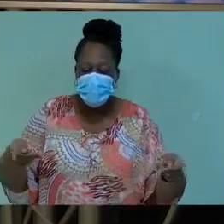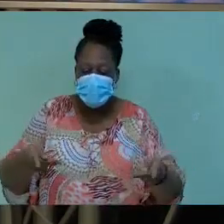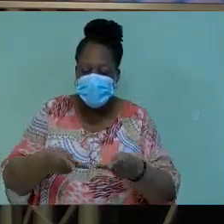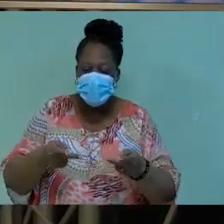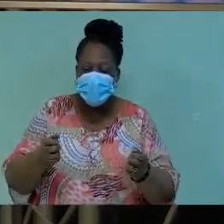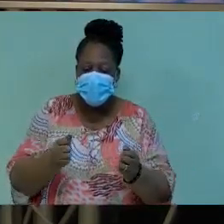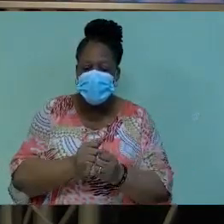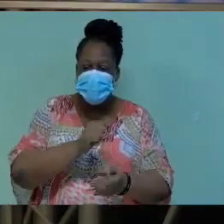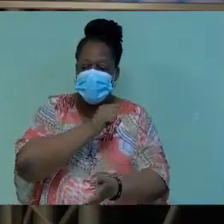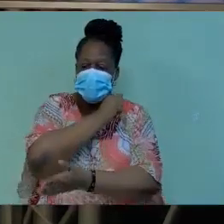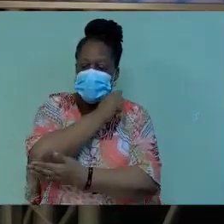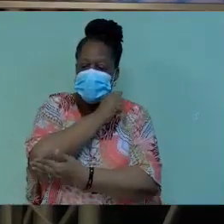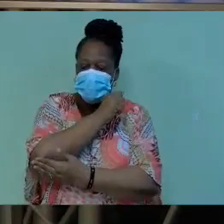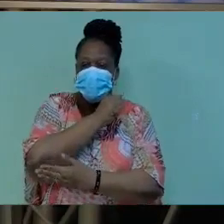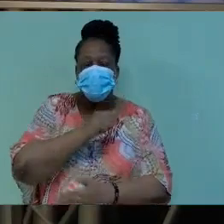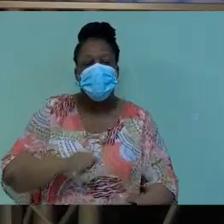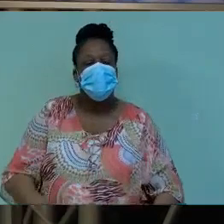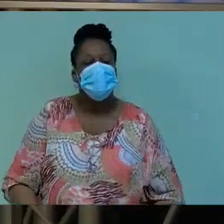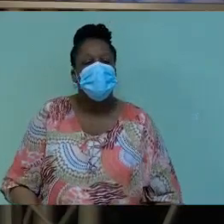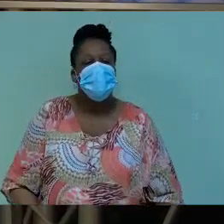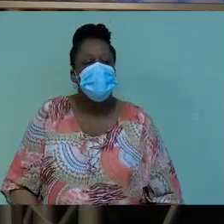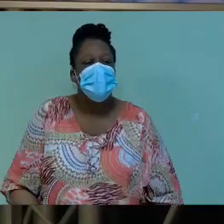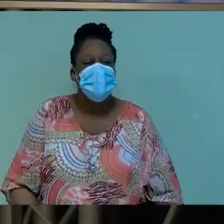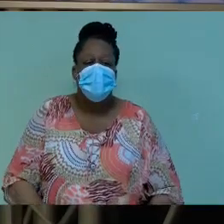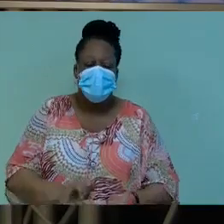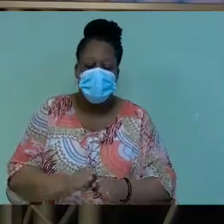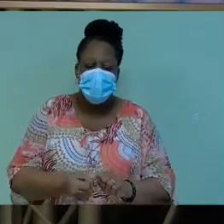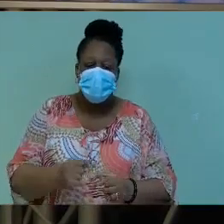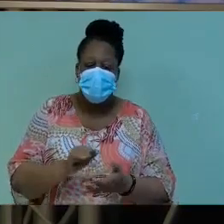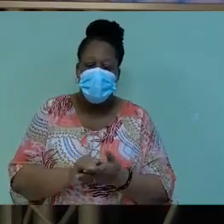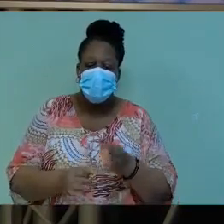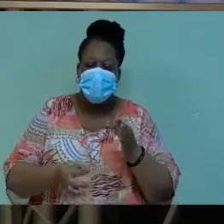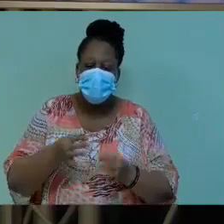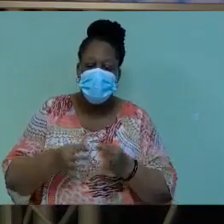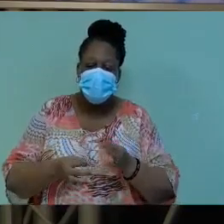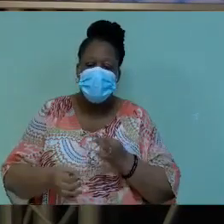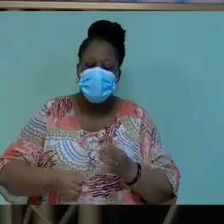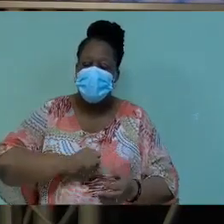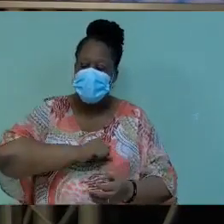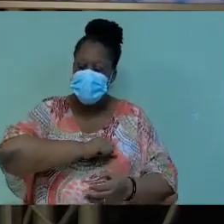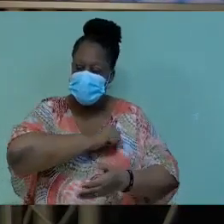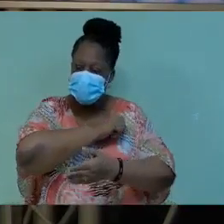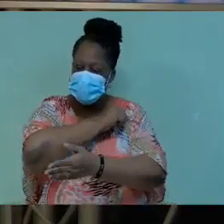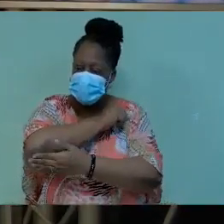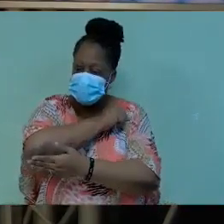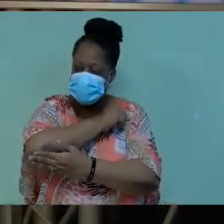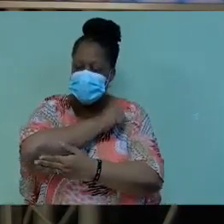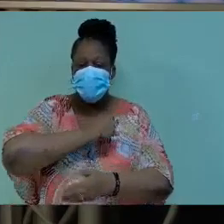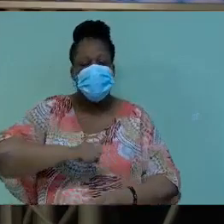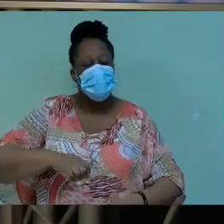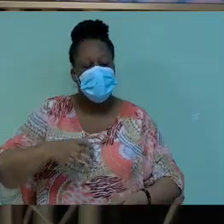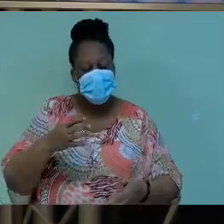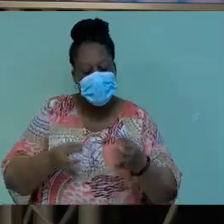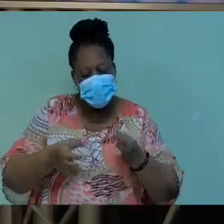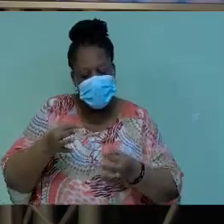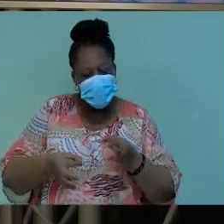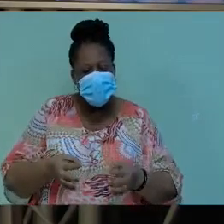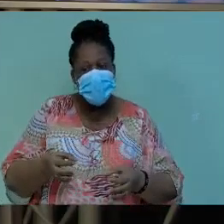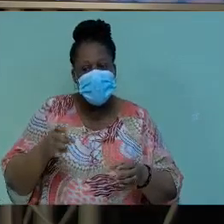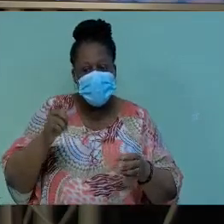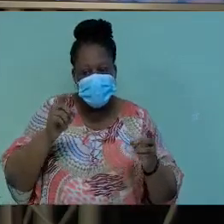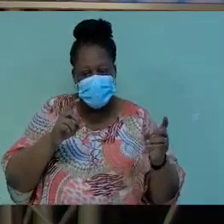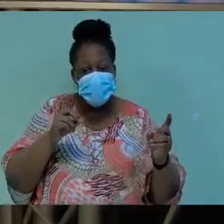the outside of the elbow, we thought that that was a significant way of you decreasing the chance of spreading the